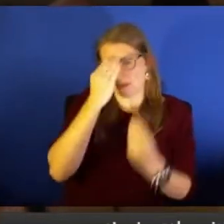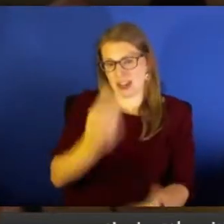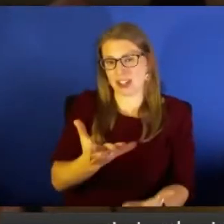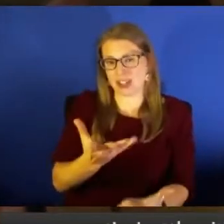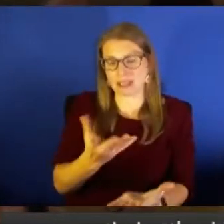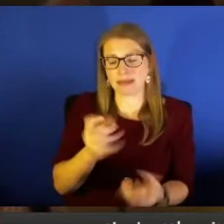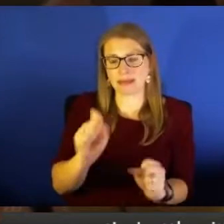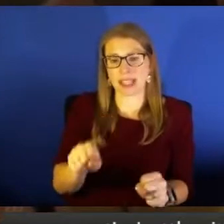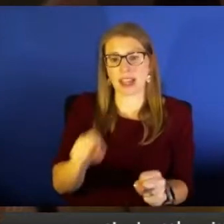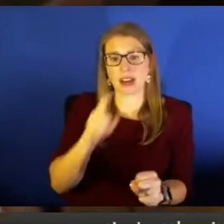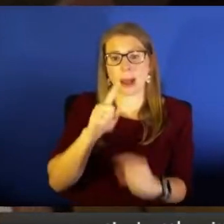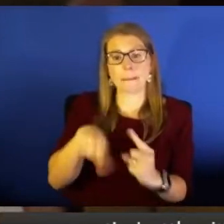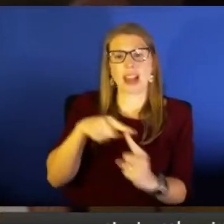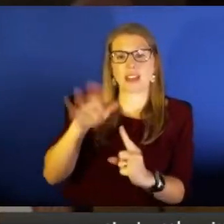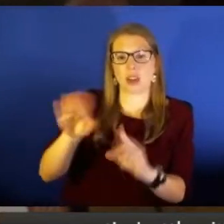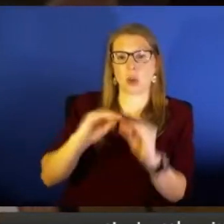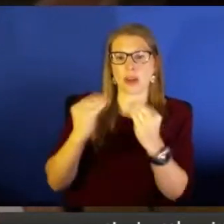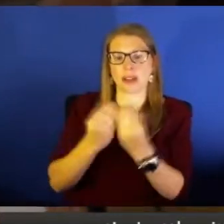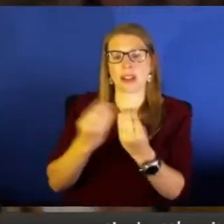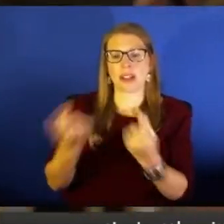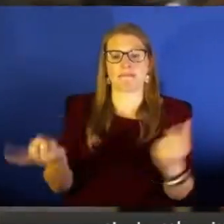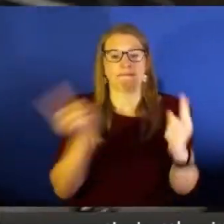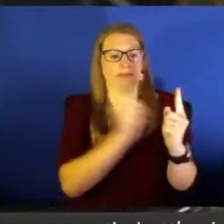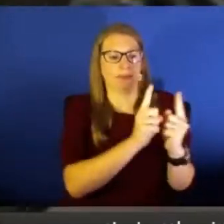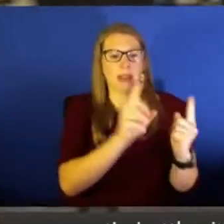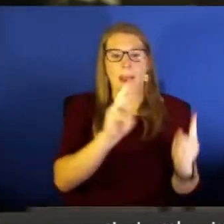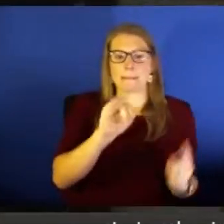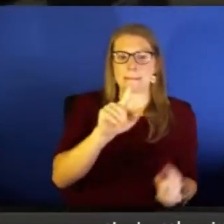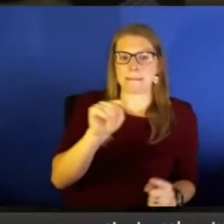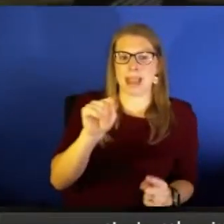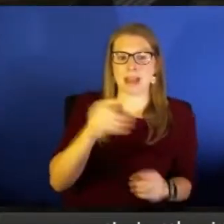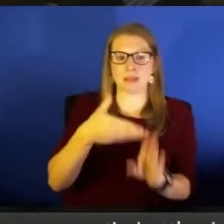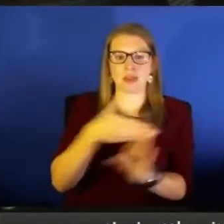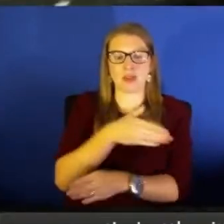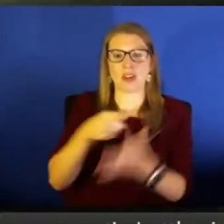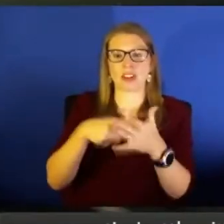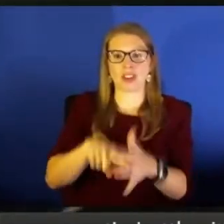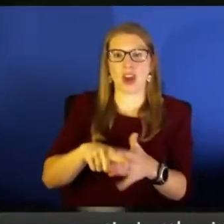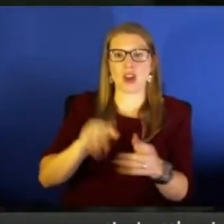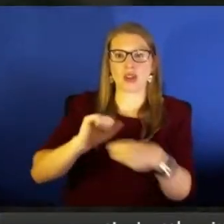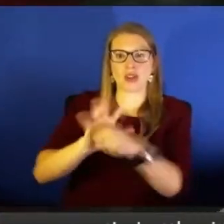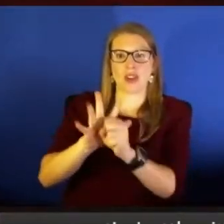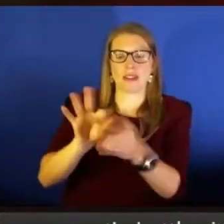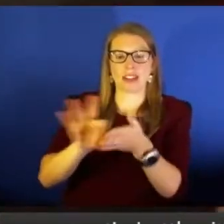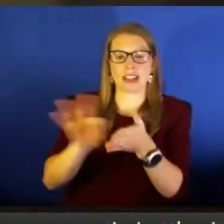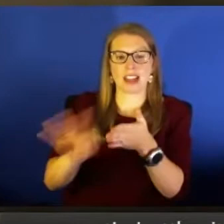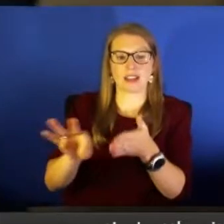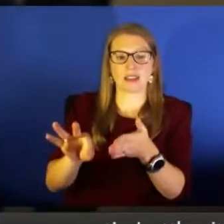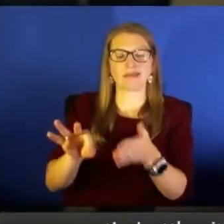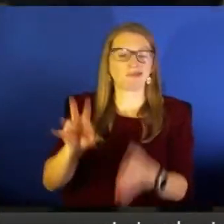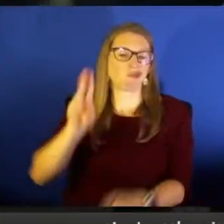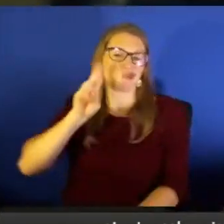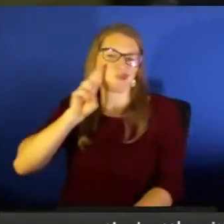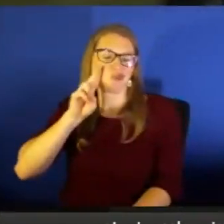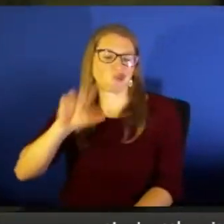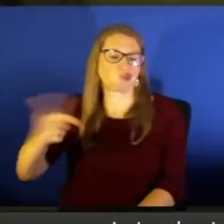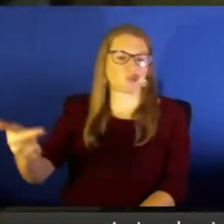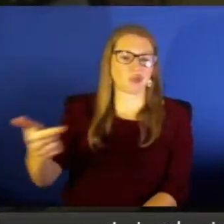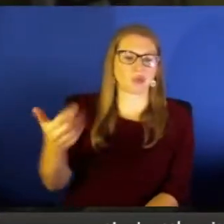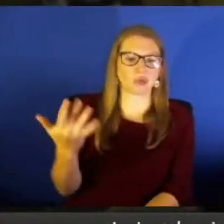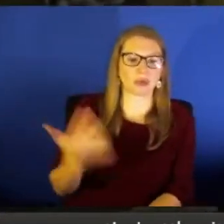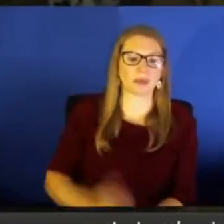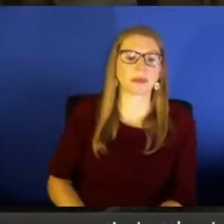much. I'm going to step over and talk to Matt really quick before we get to our COVID count back in studio with Dr. Hawkinson. So Matt, tell us